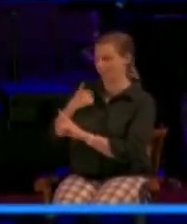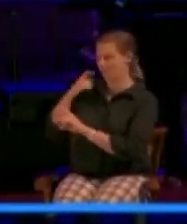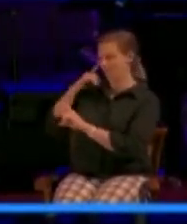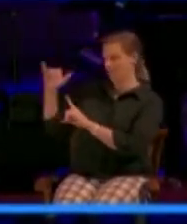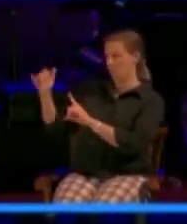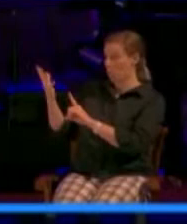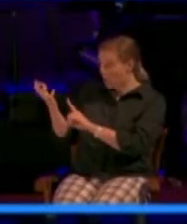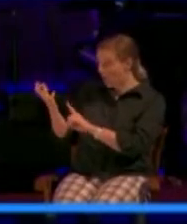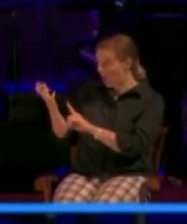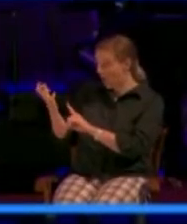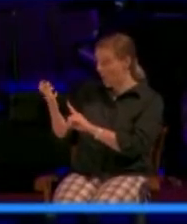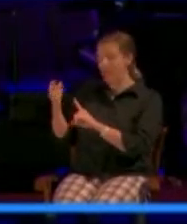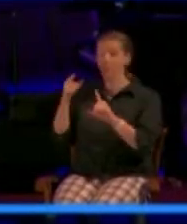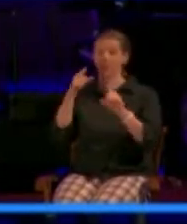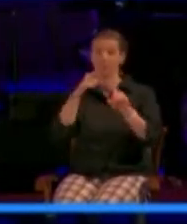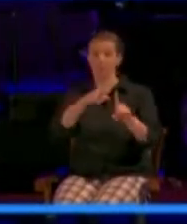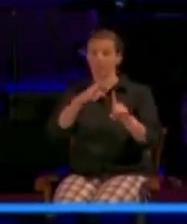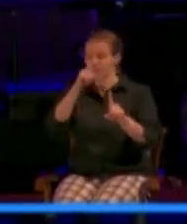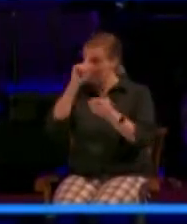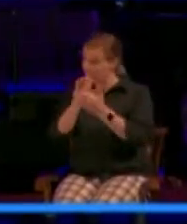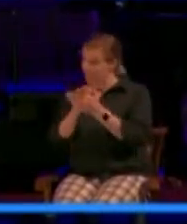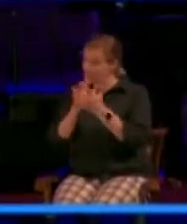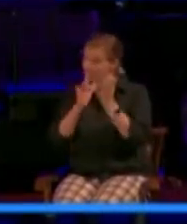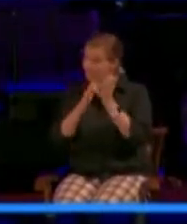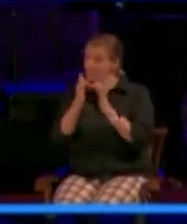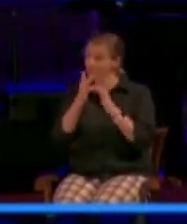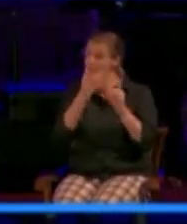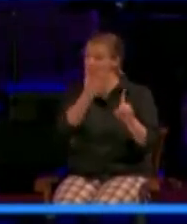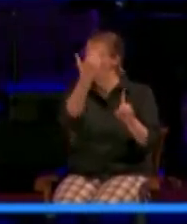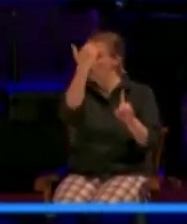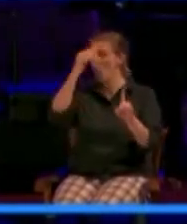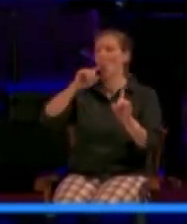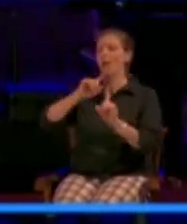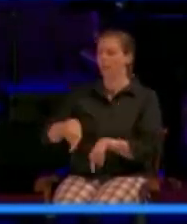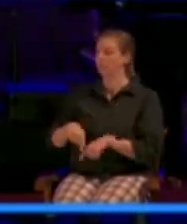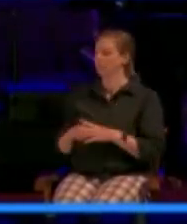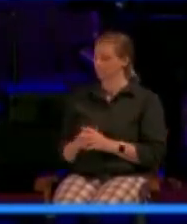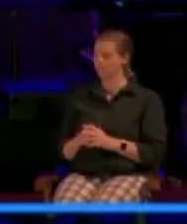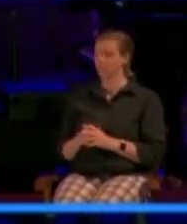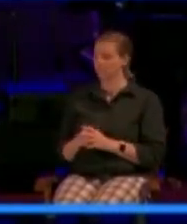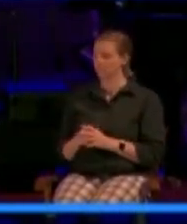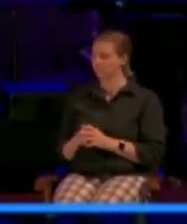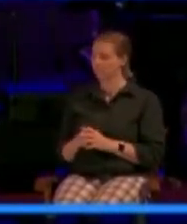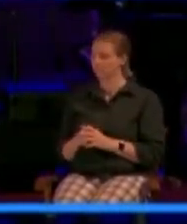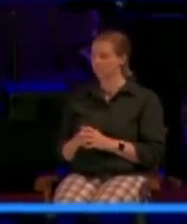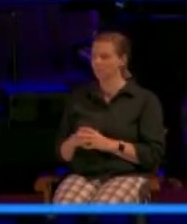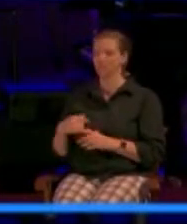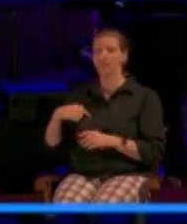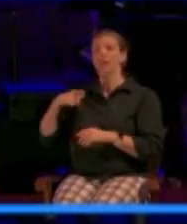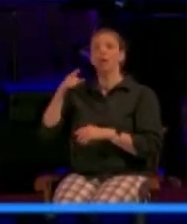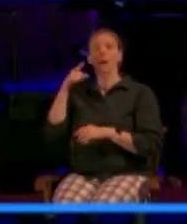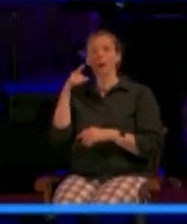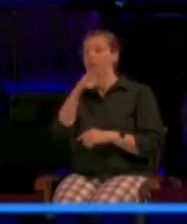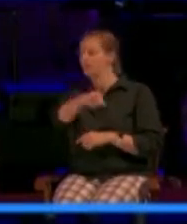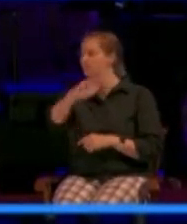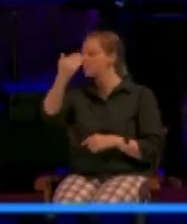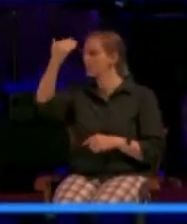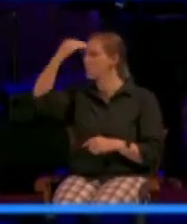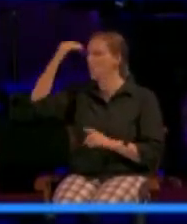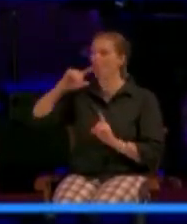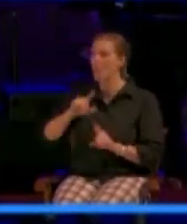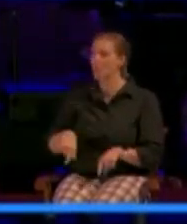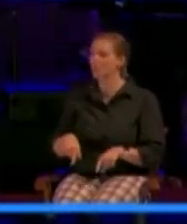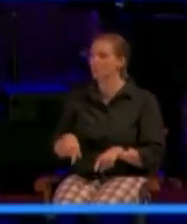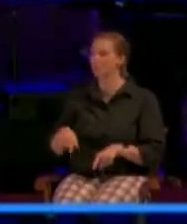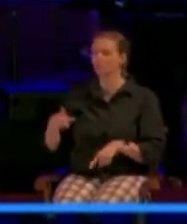He wouldn't come running up to Jesus. He wouldn't humble himself by kneeling and looking up and asking this question unless in his mind and heart he thought,